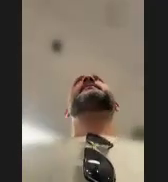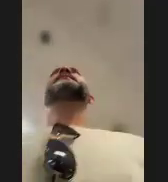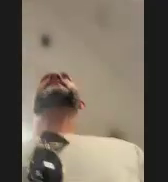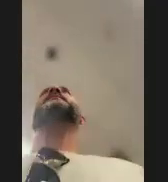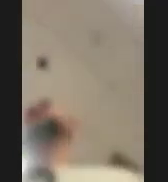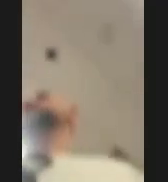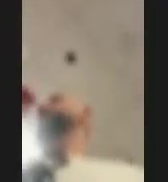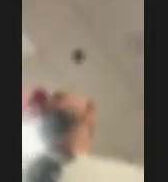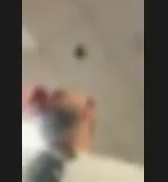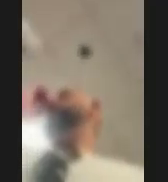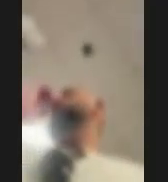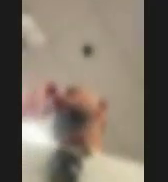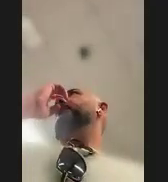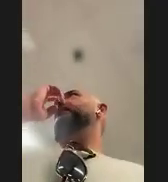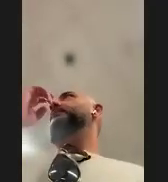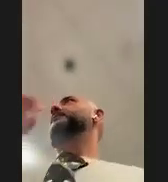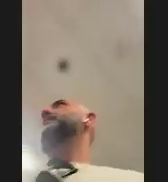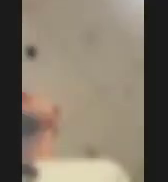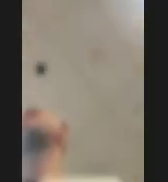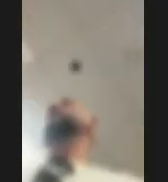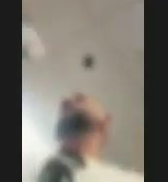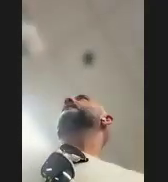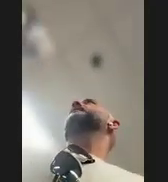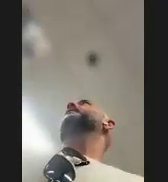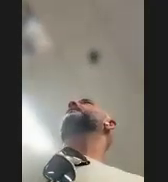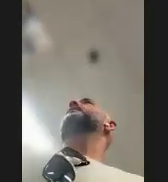on. Thanks again, Michael.